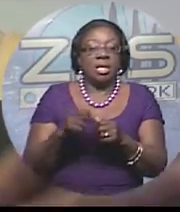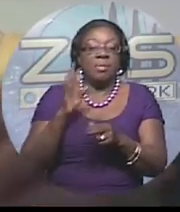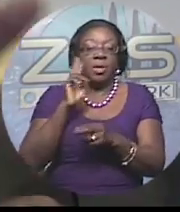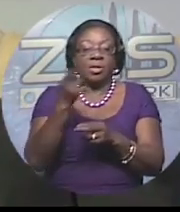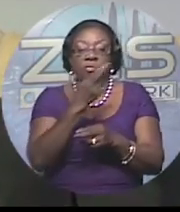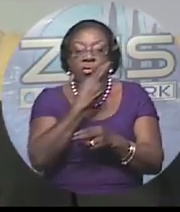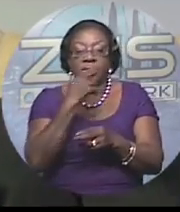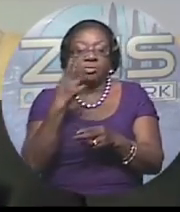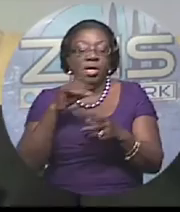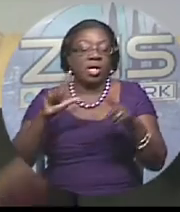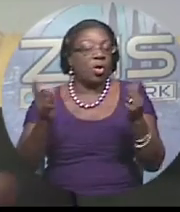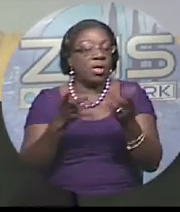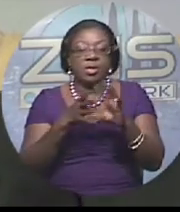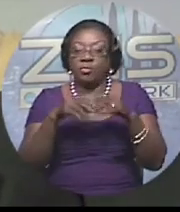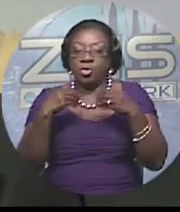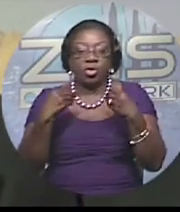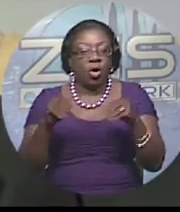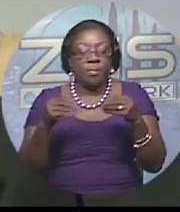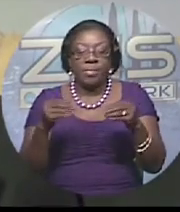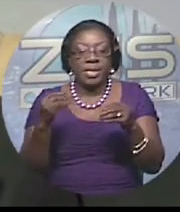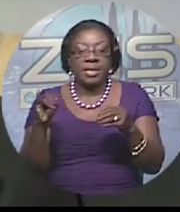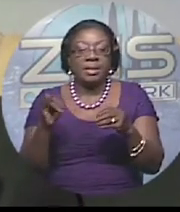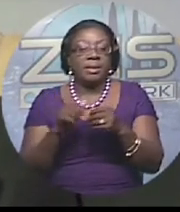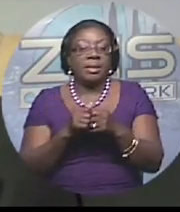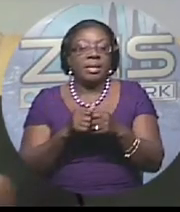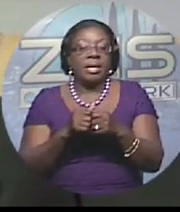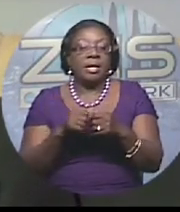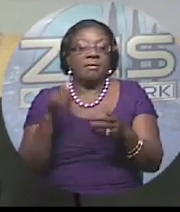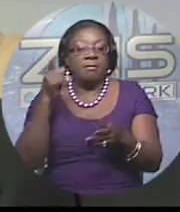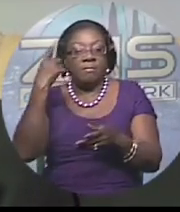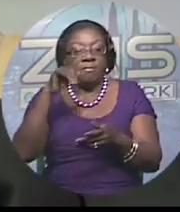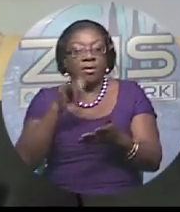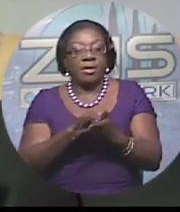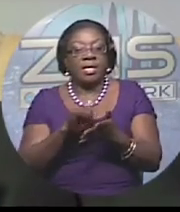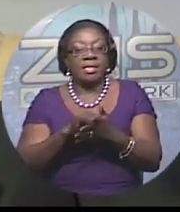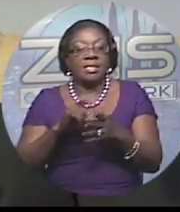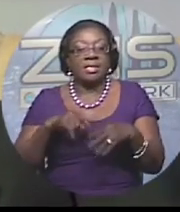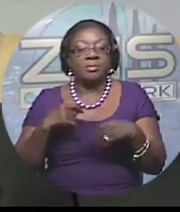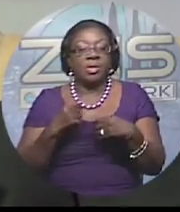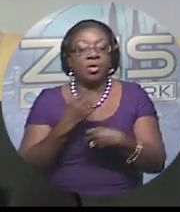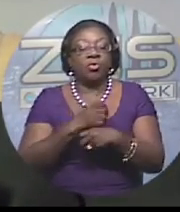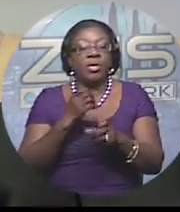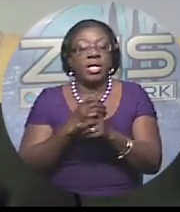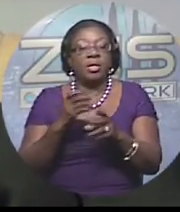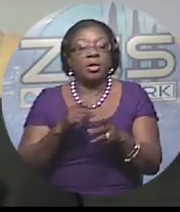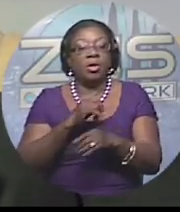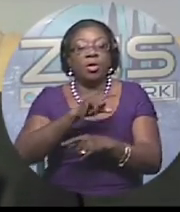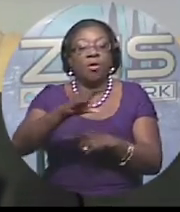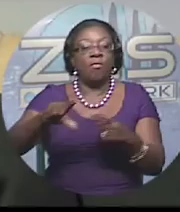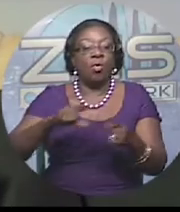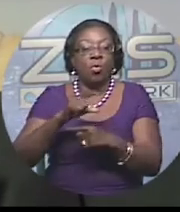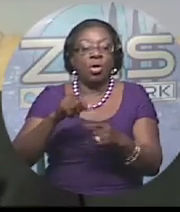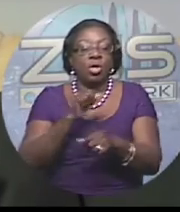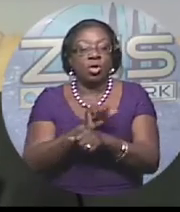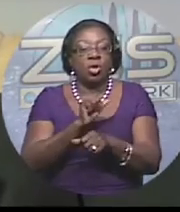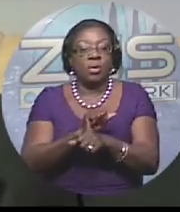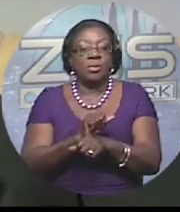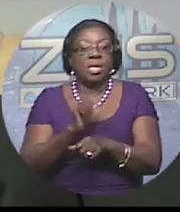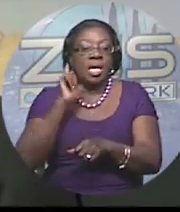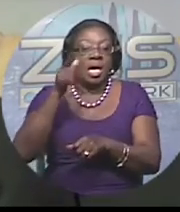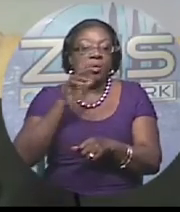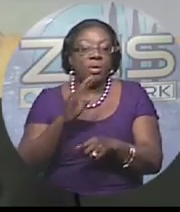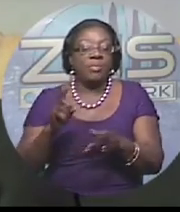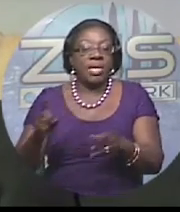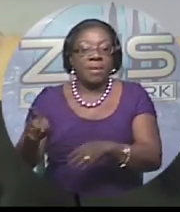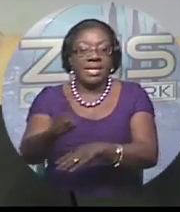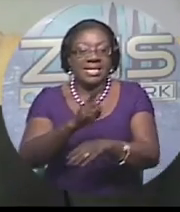restaurants, there will be a lot of shops, and for that, this will create a lot of local jobs, and it will become a